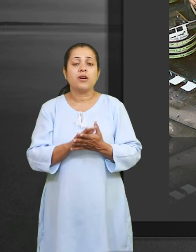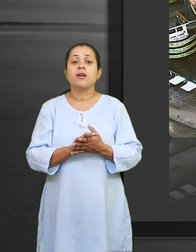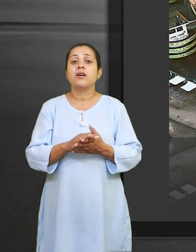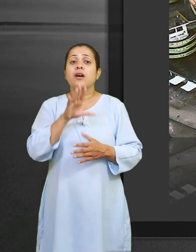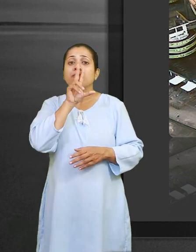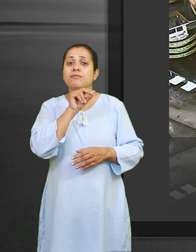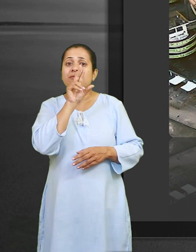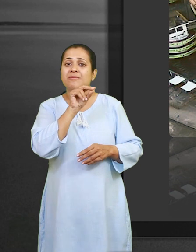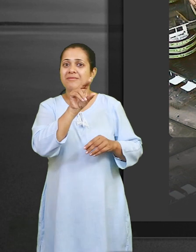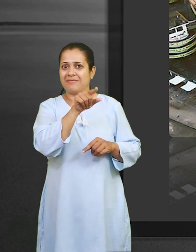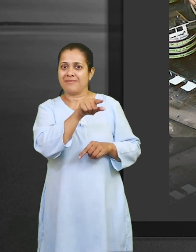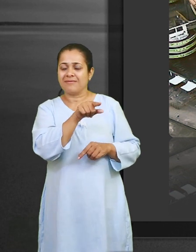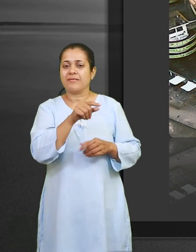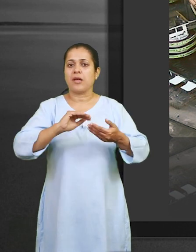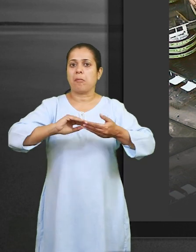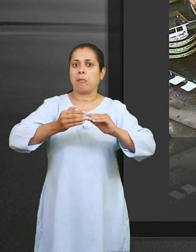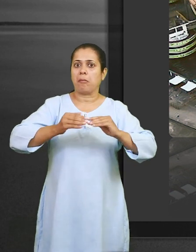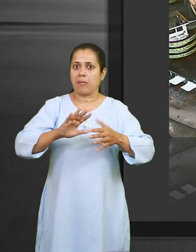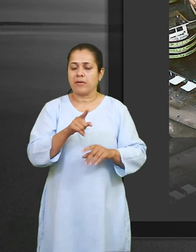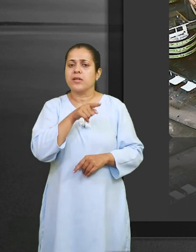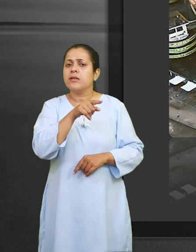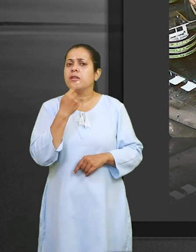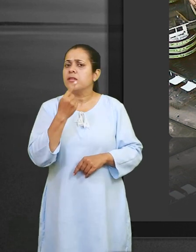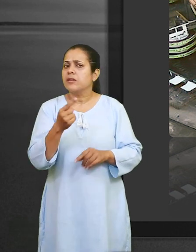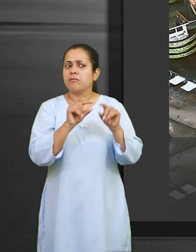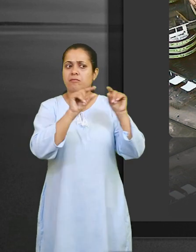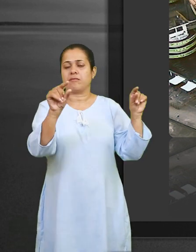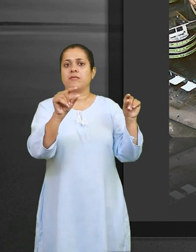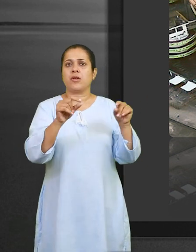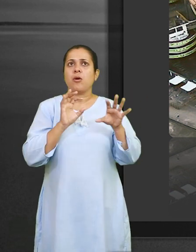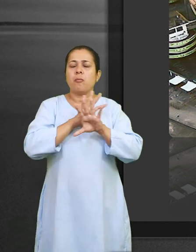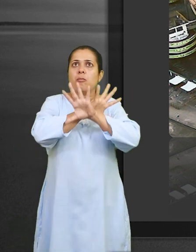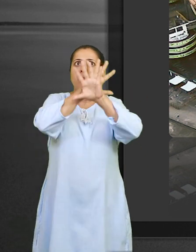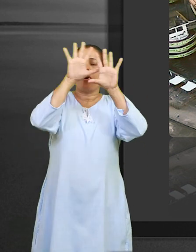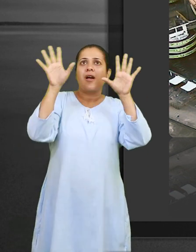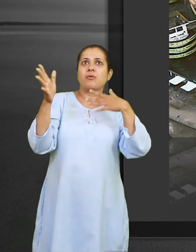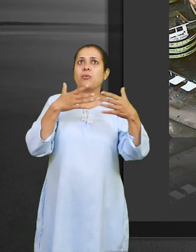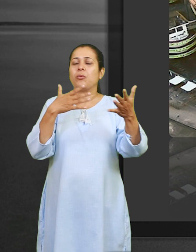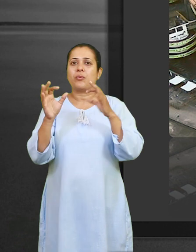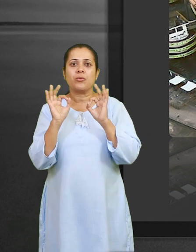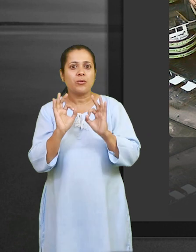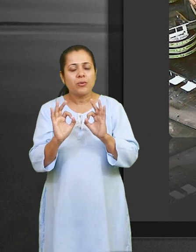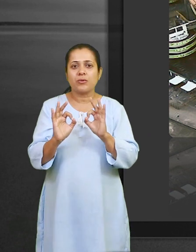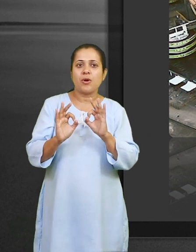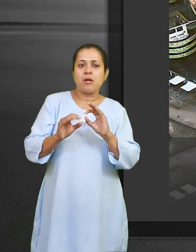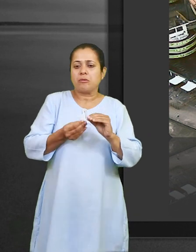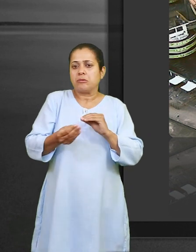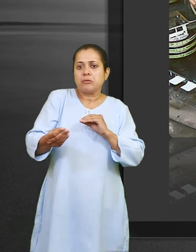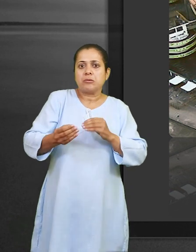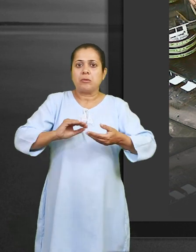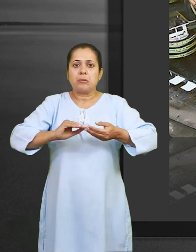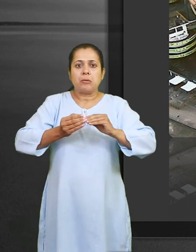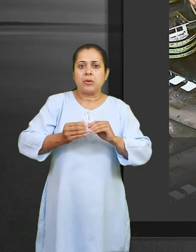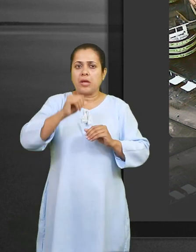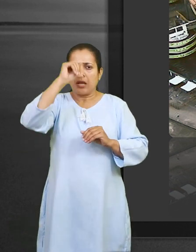for a match, they will say it's bright weather and we are all set to start a